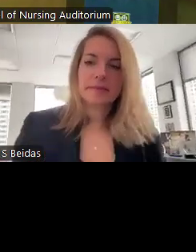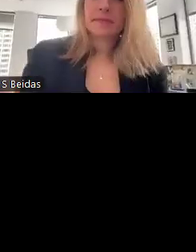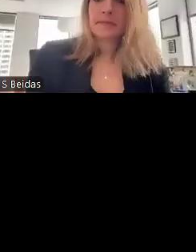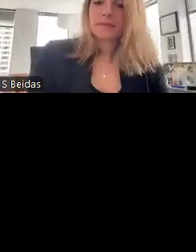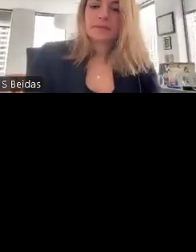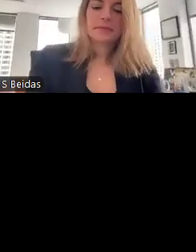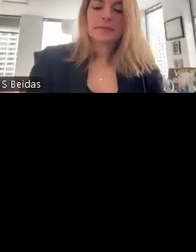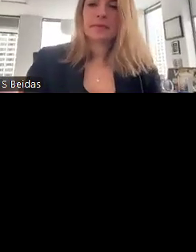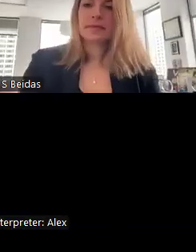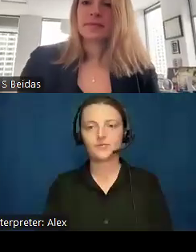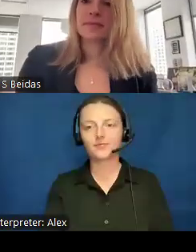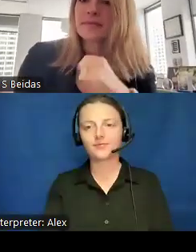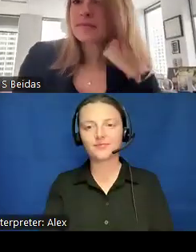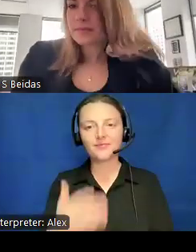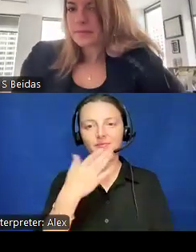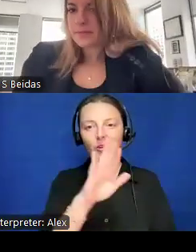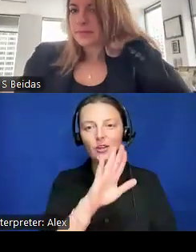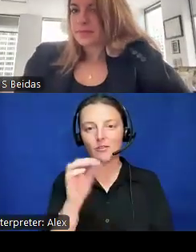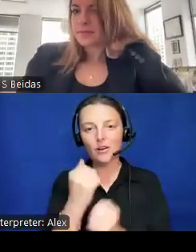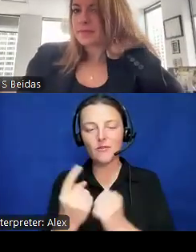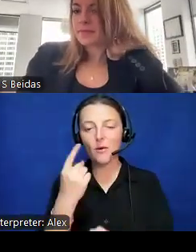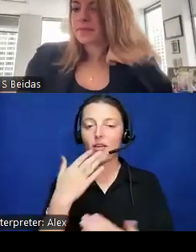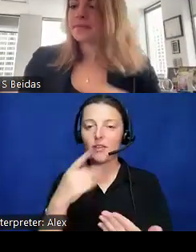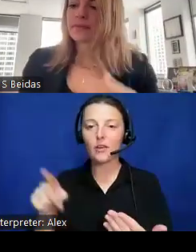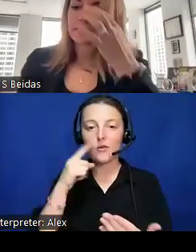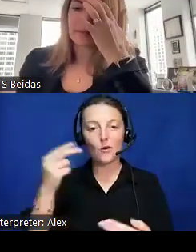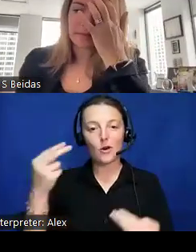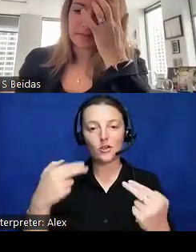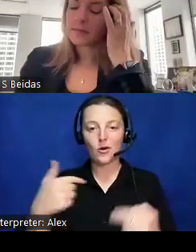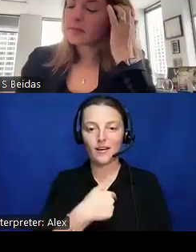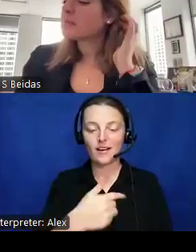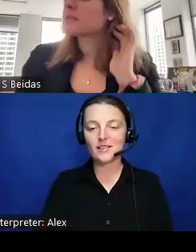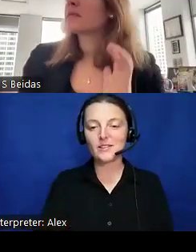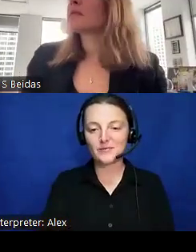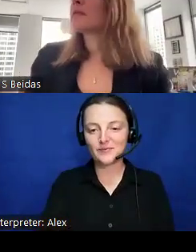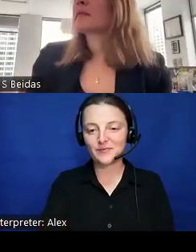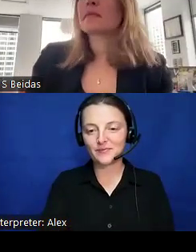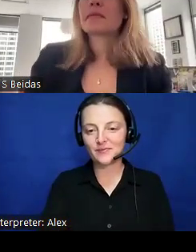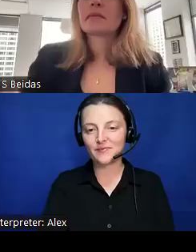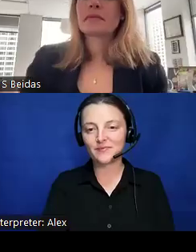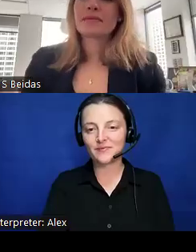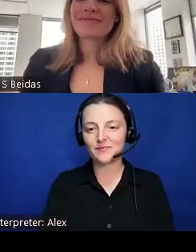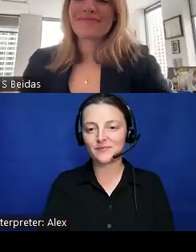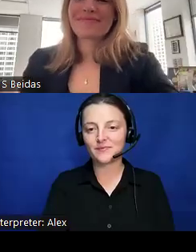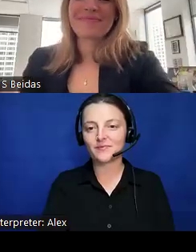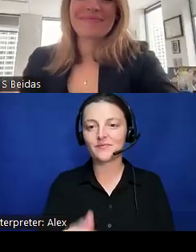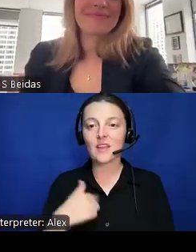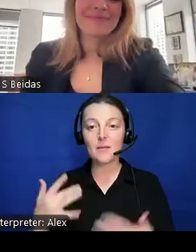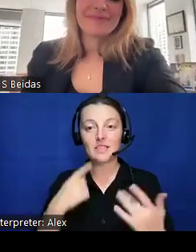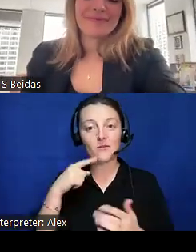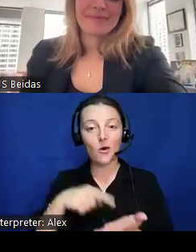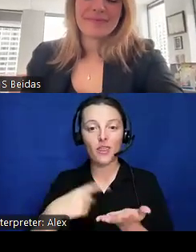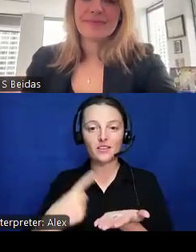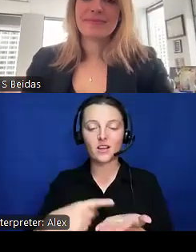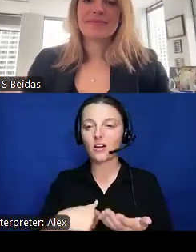Rounds today. I'm very excited about this talk that you were about to experience together. I would first love to introduce our speaker after